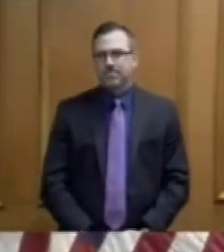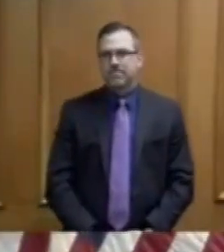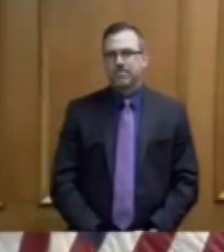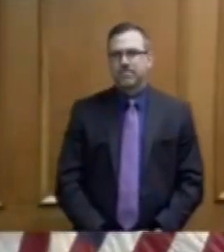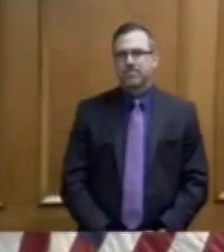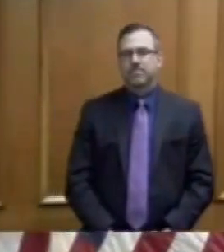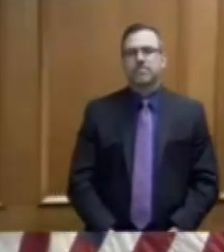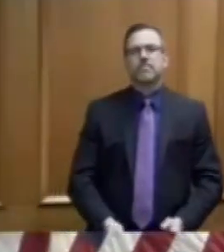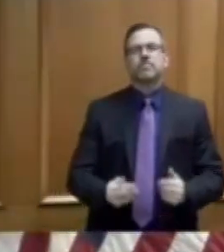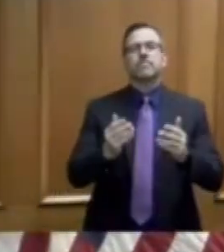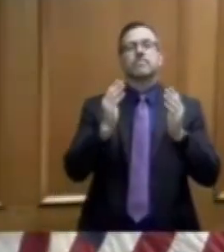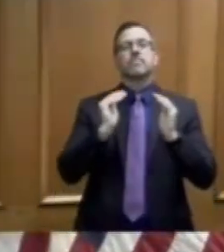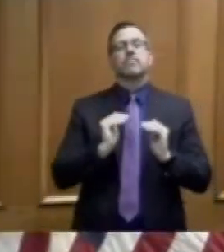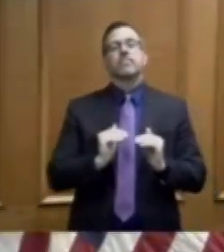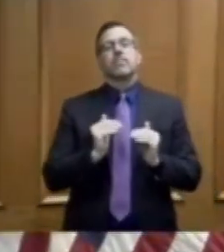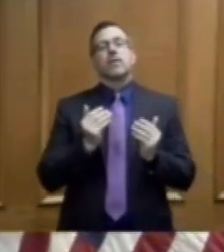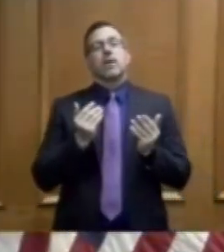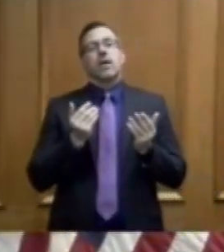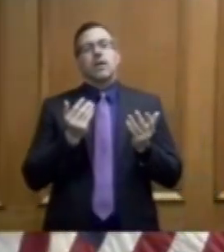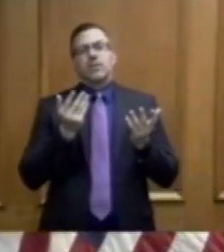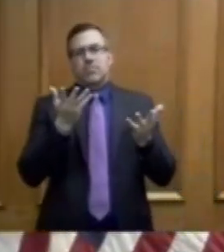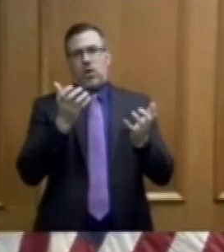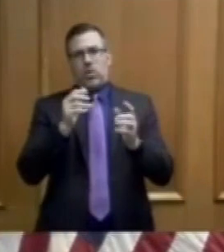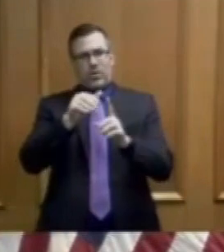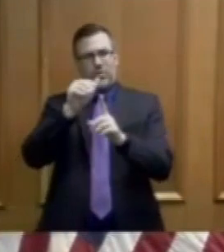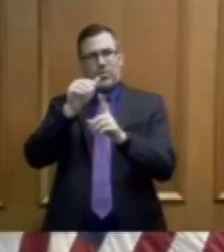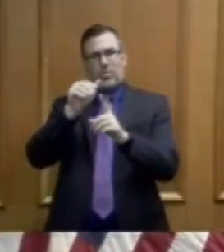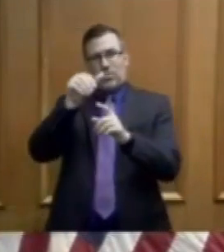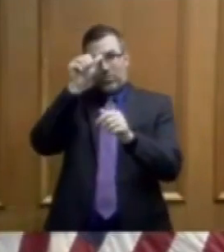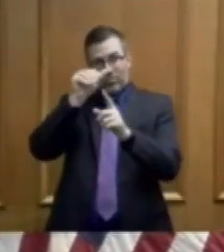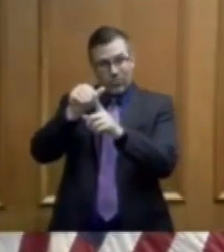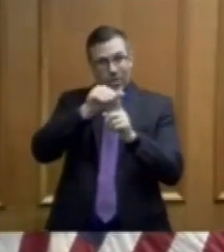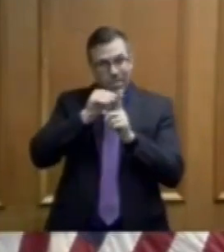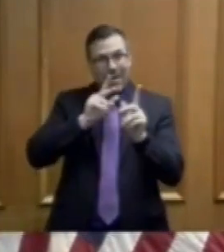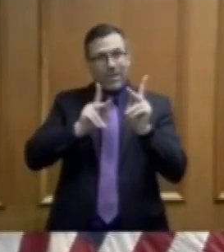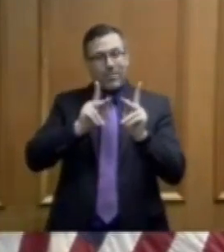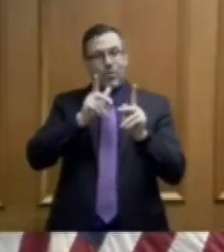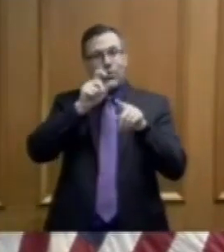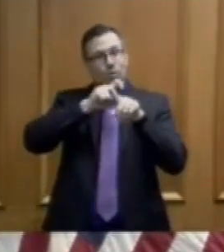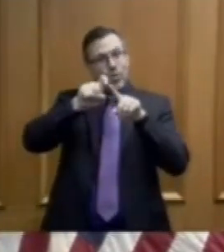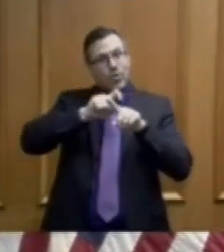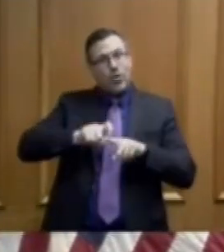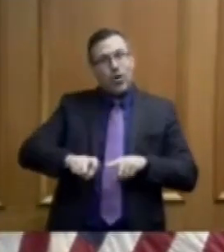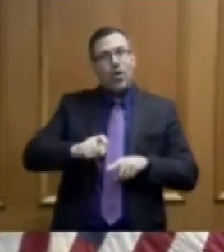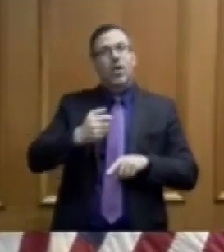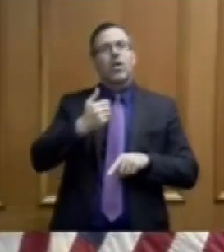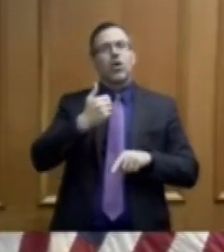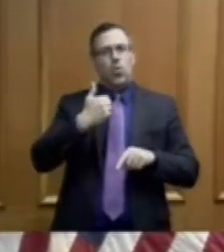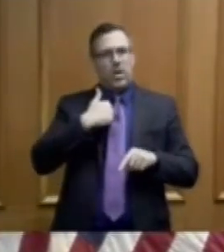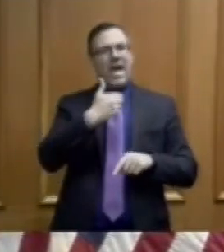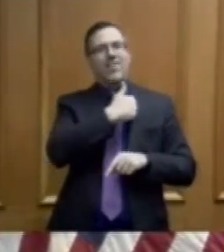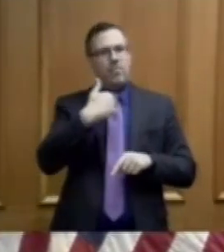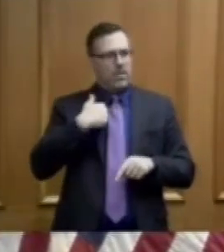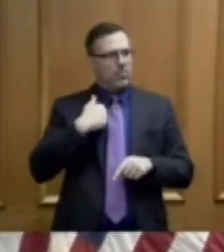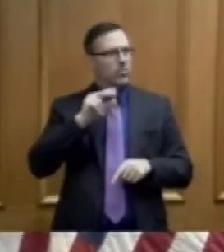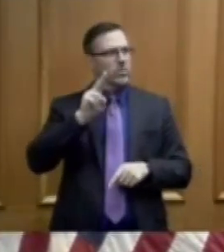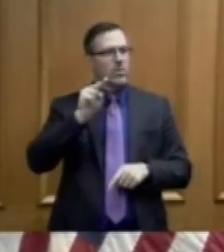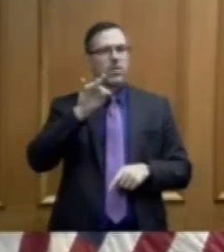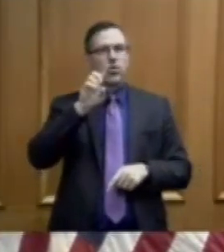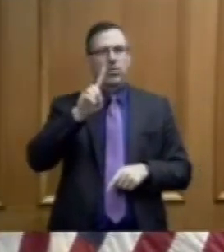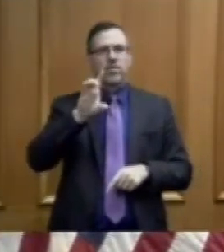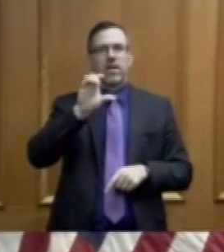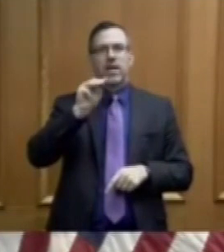I want to remind folks on the line that are calling in for questions that we have members of our Unified Command Group